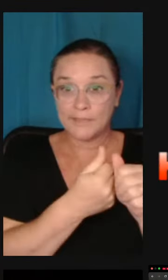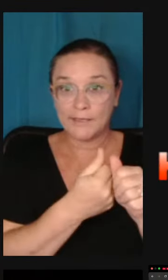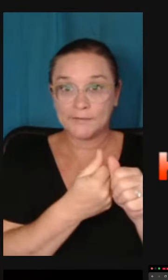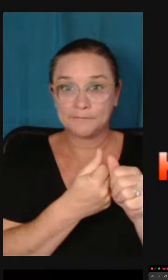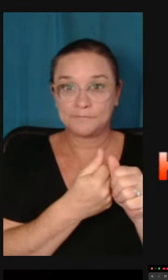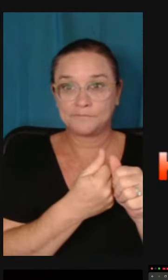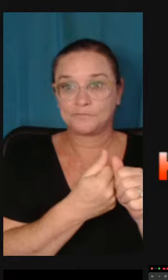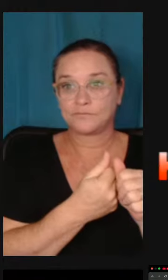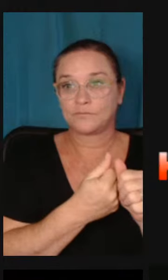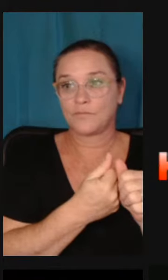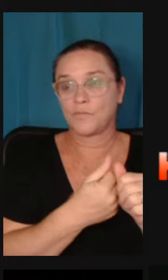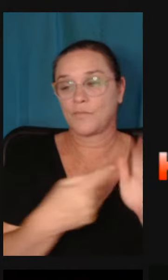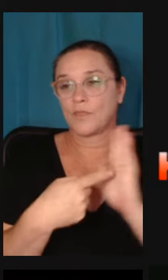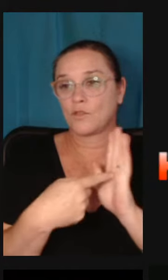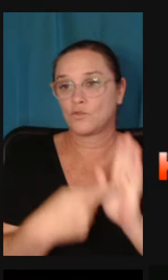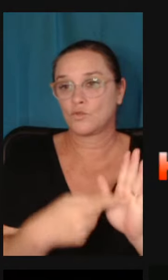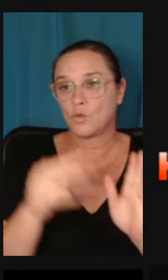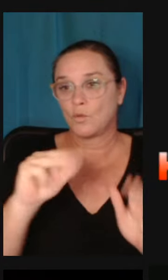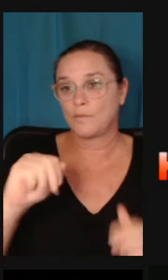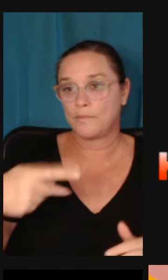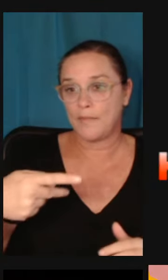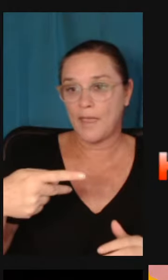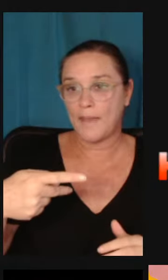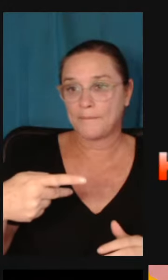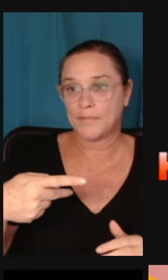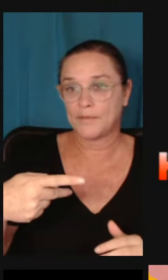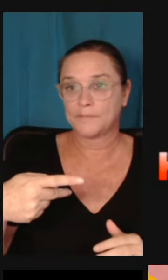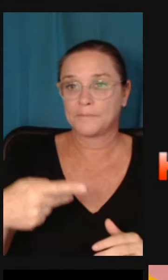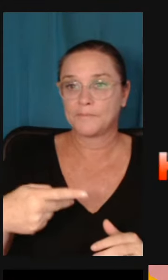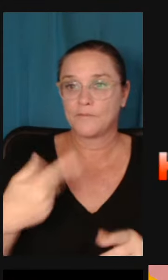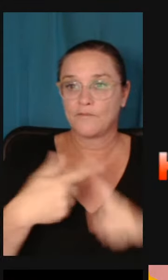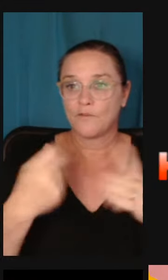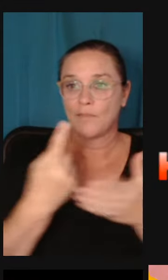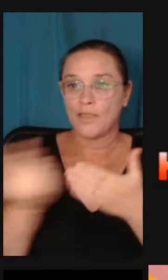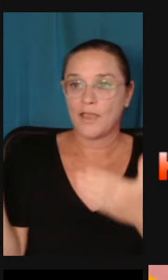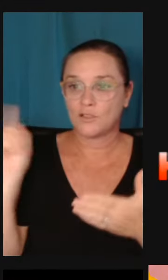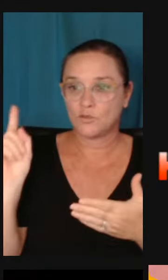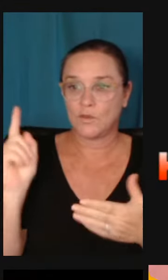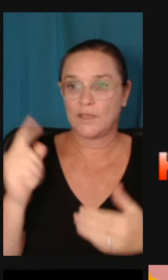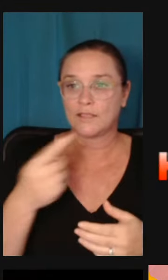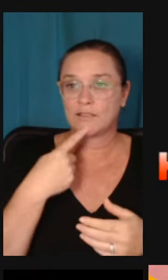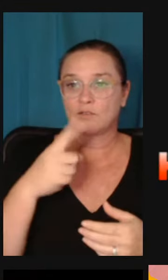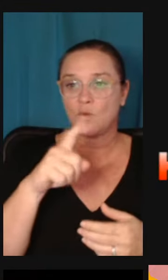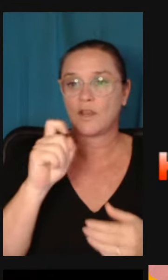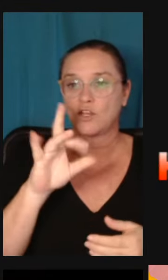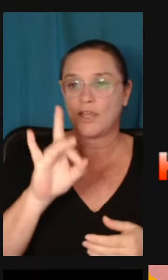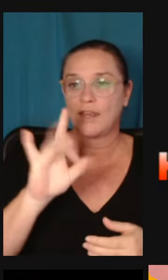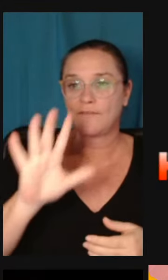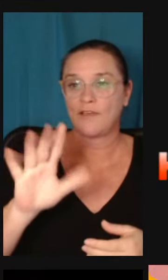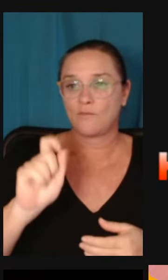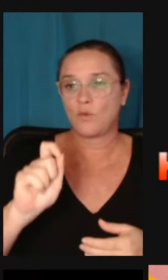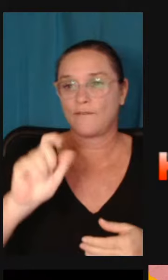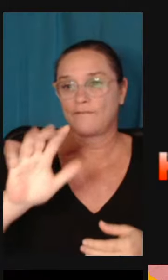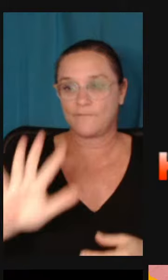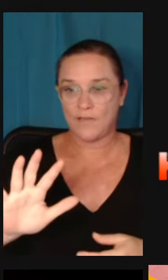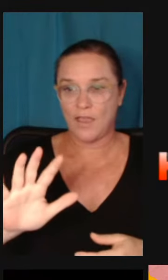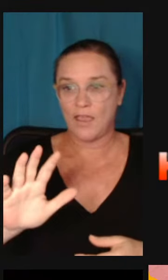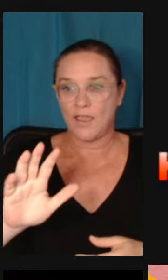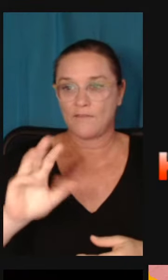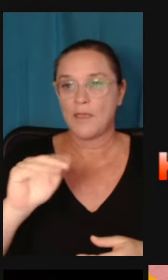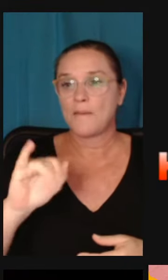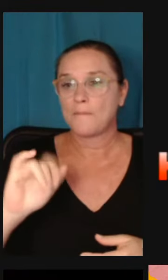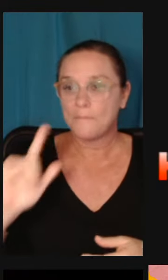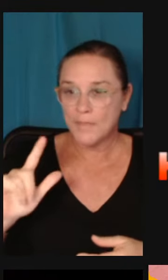did show you guys this map that was put out last week, and just to restate here, we're up to 185.5 million cubic